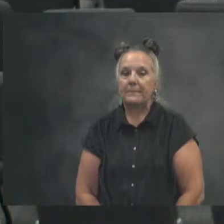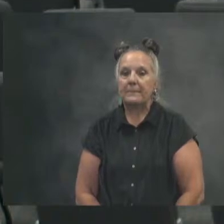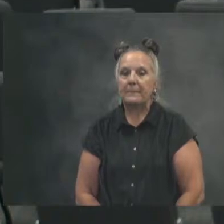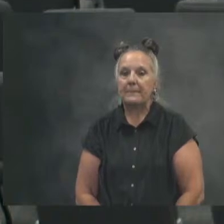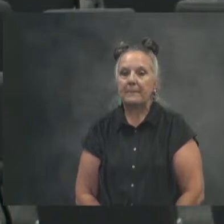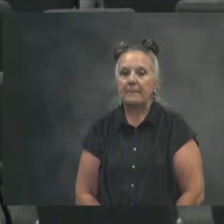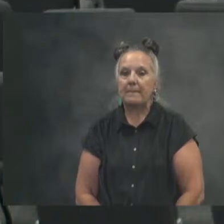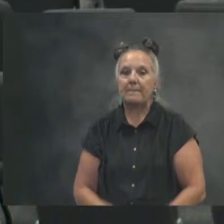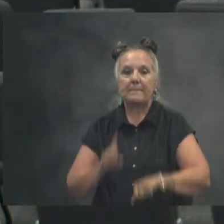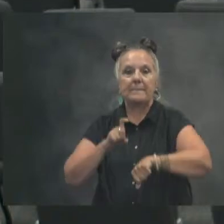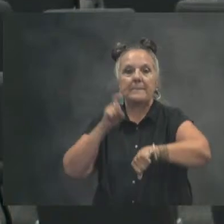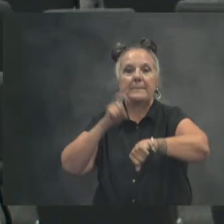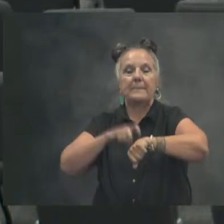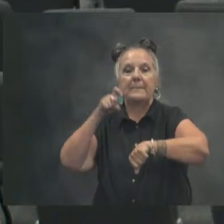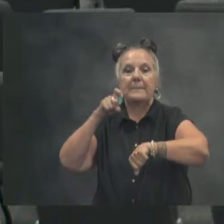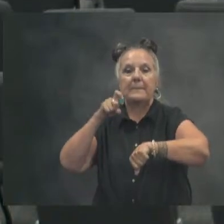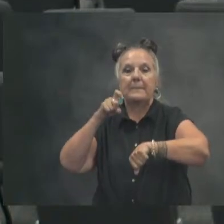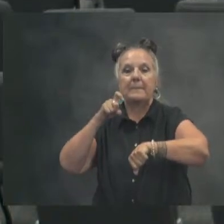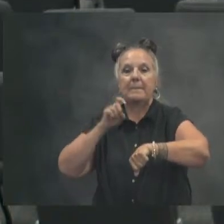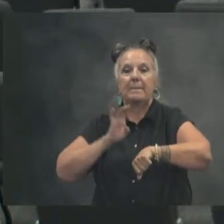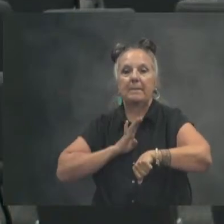Okay, at this time we'll have board member